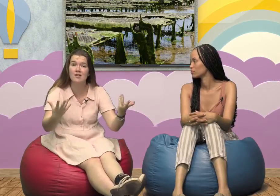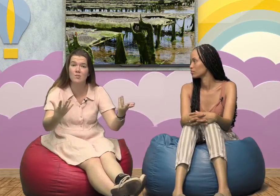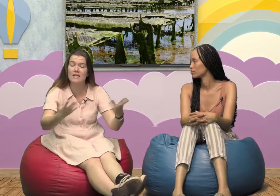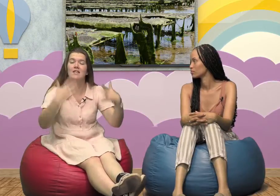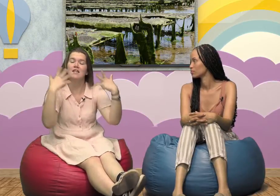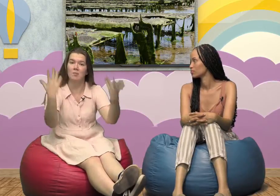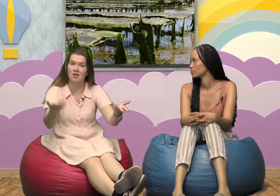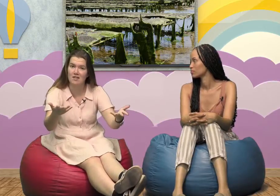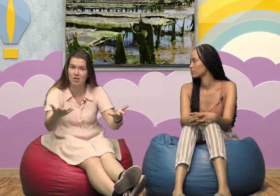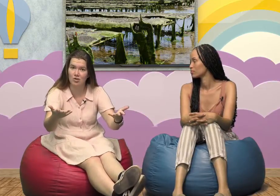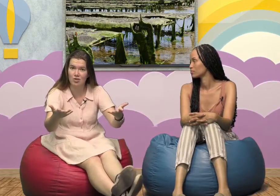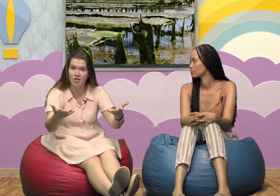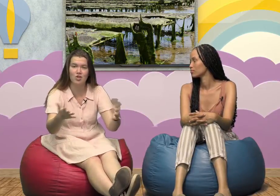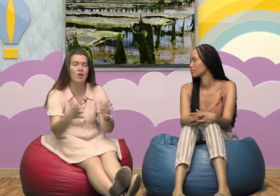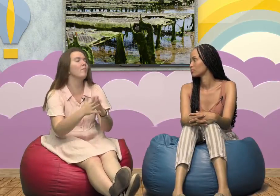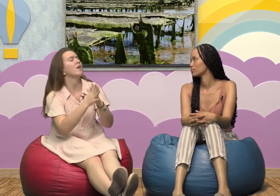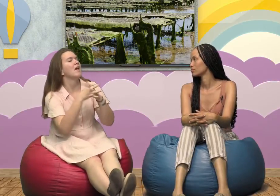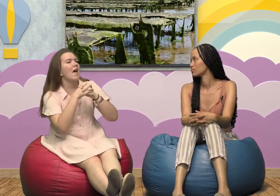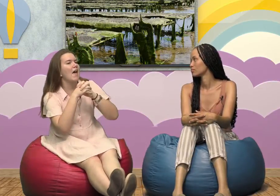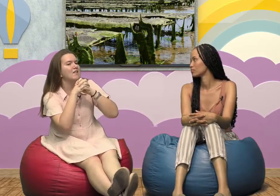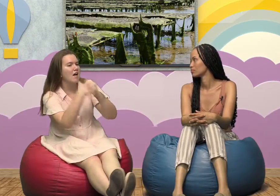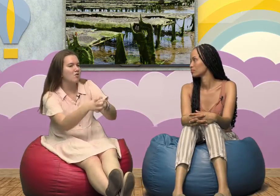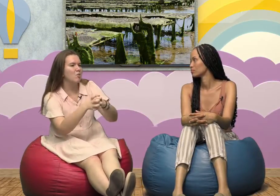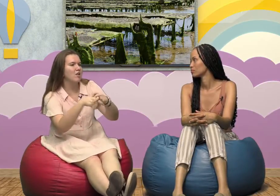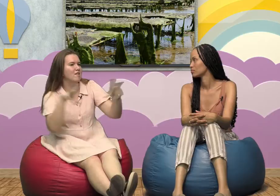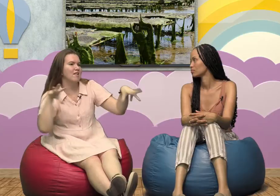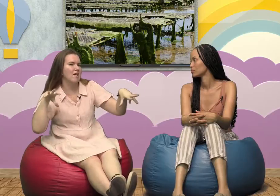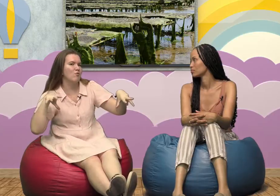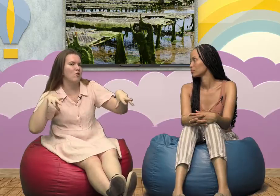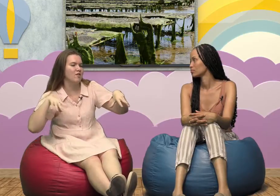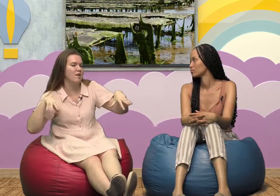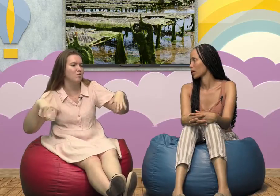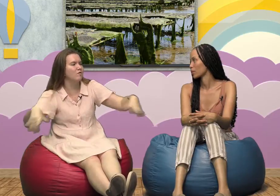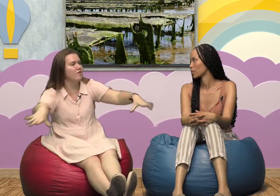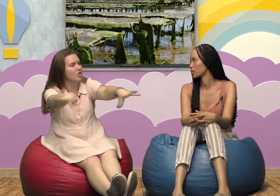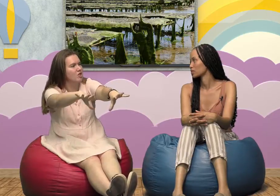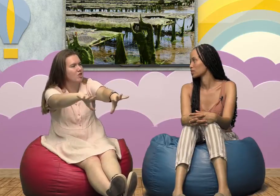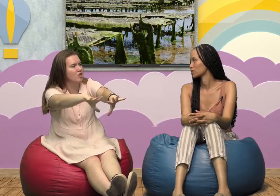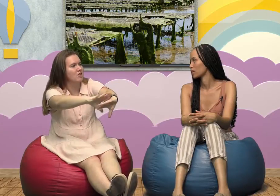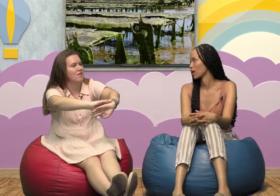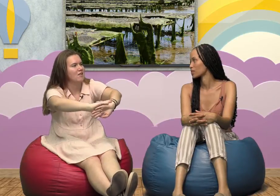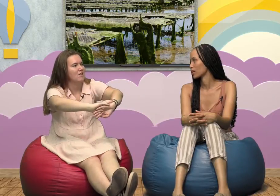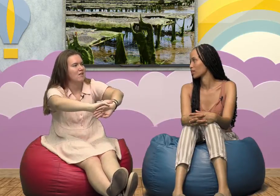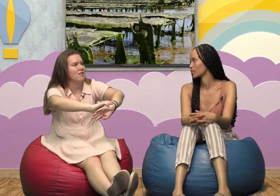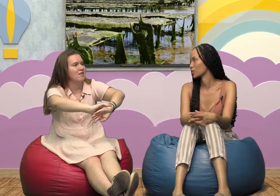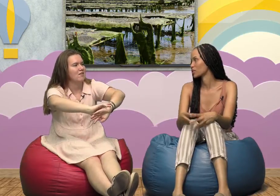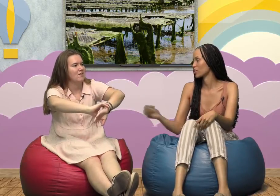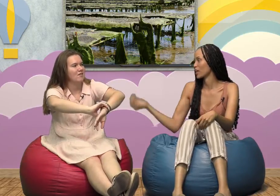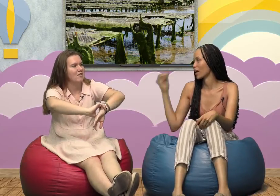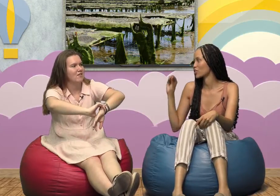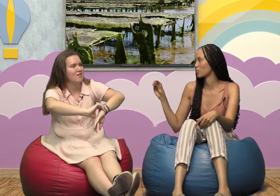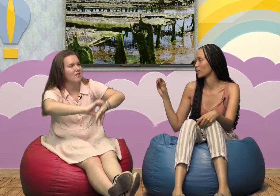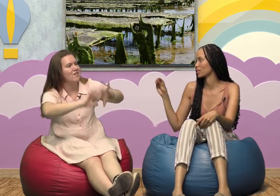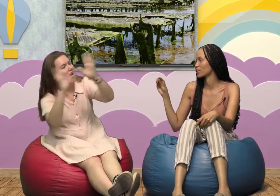we learned this week that plants need nutrients to grow. And hydroponics, they put fish as well. So